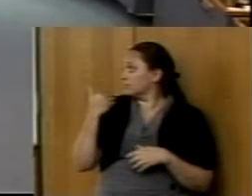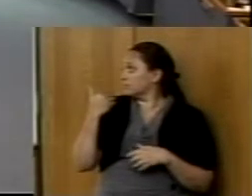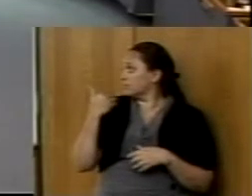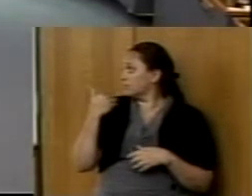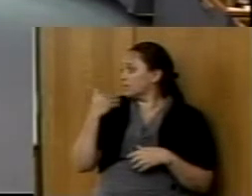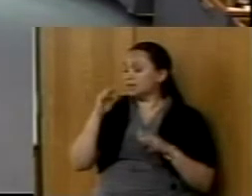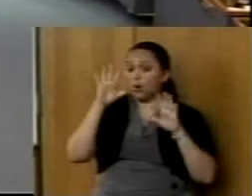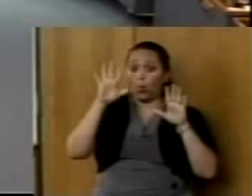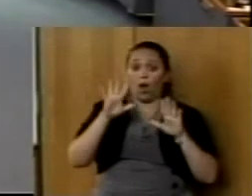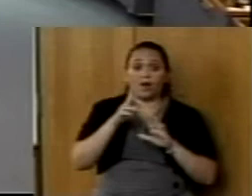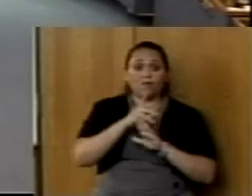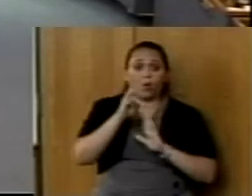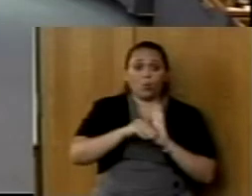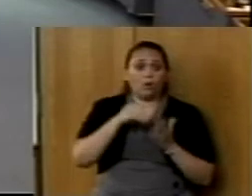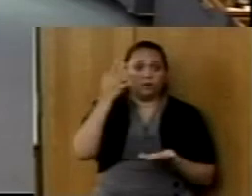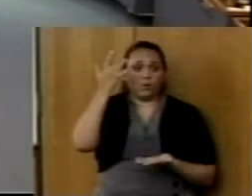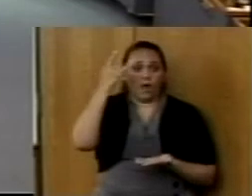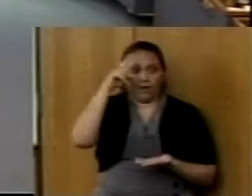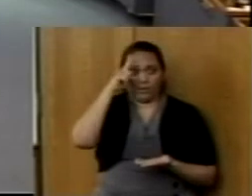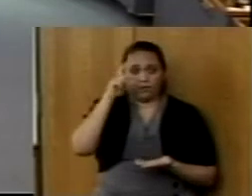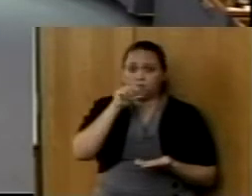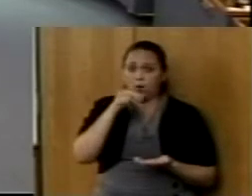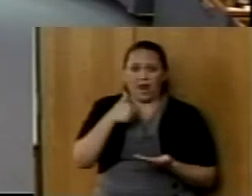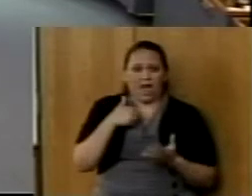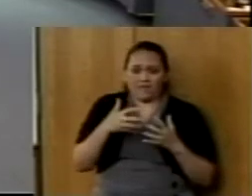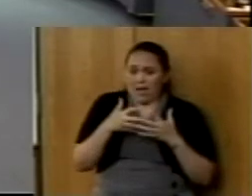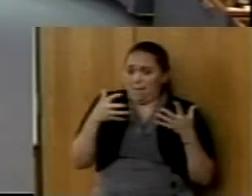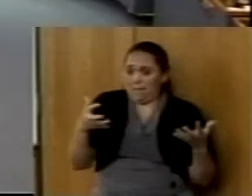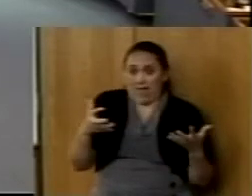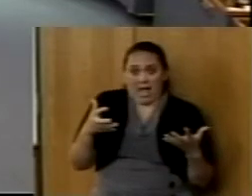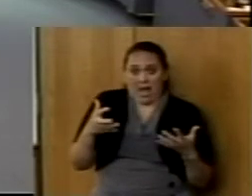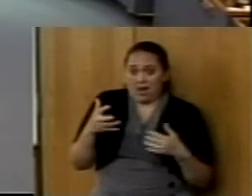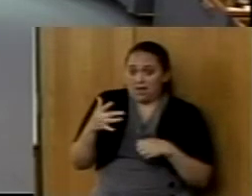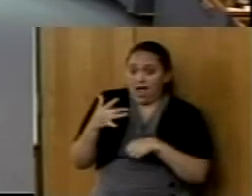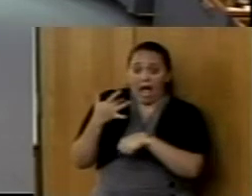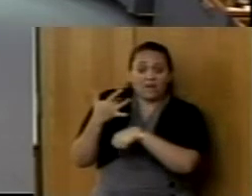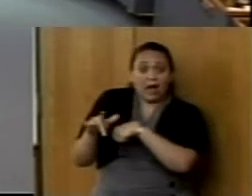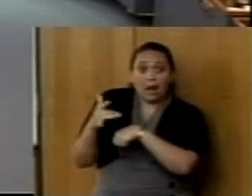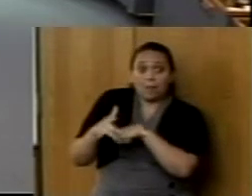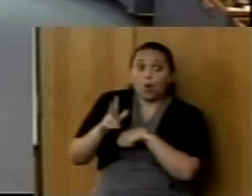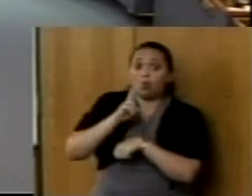why. We don't have that many 3-year-old programs in BISD.